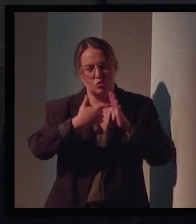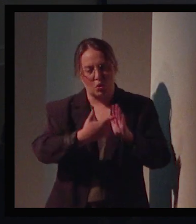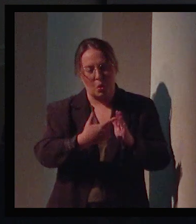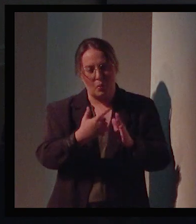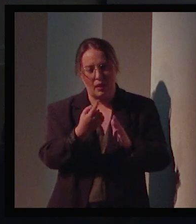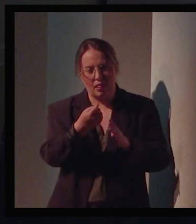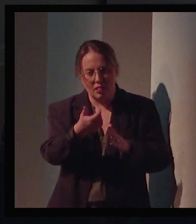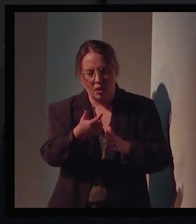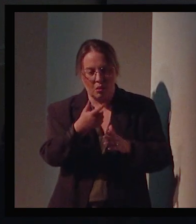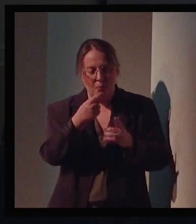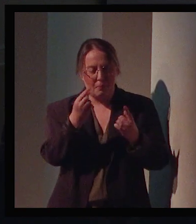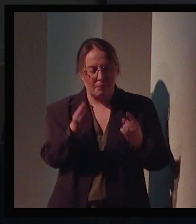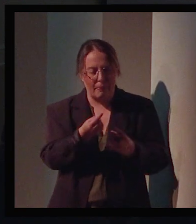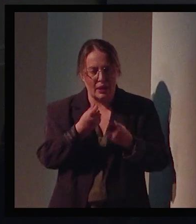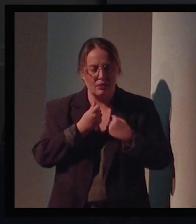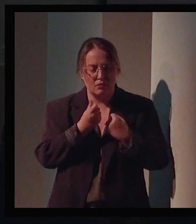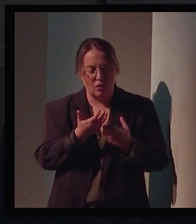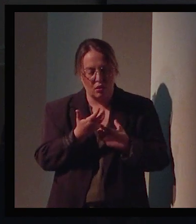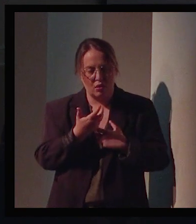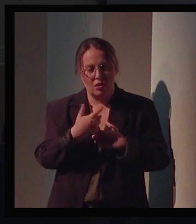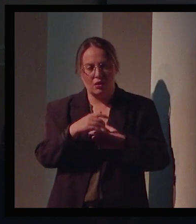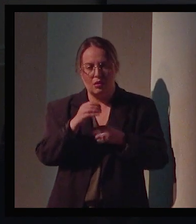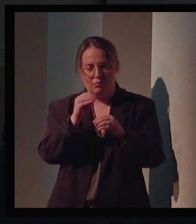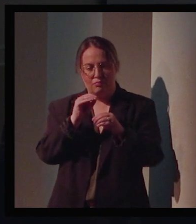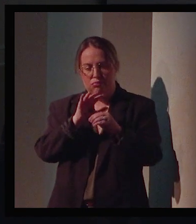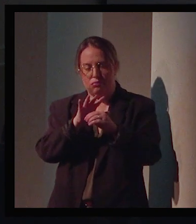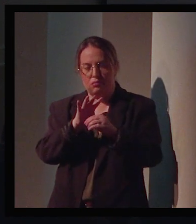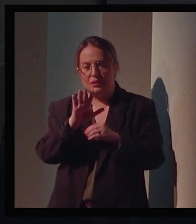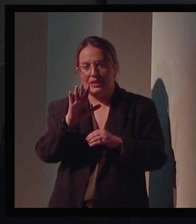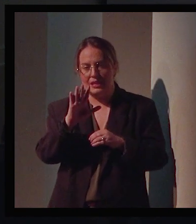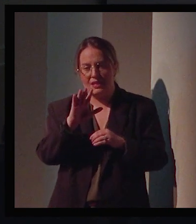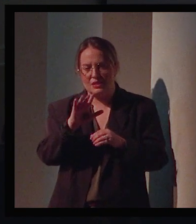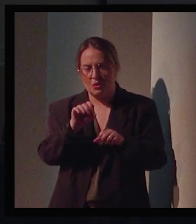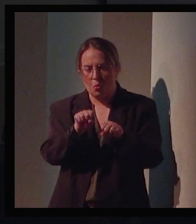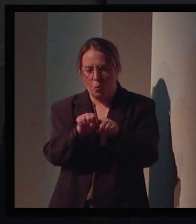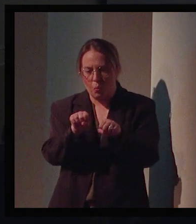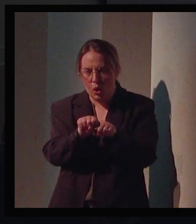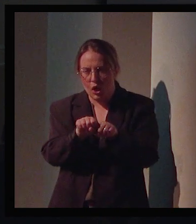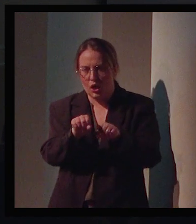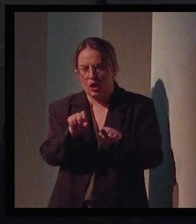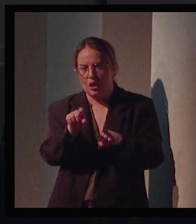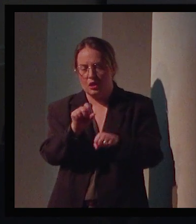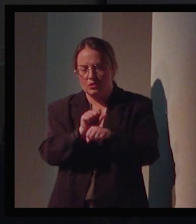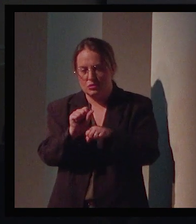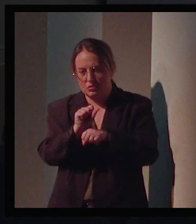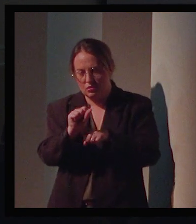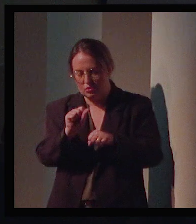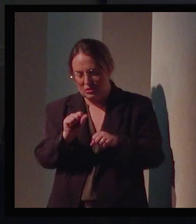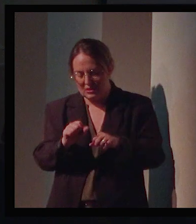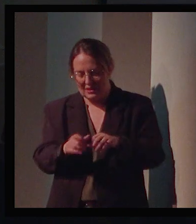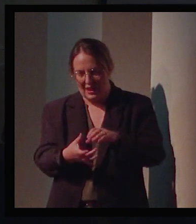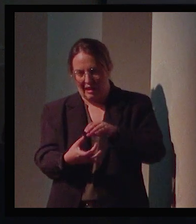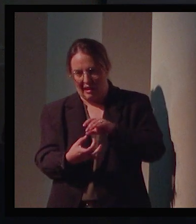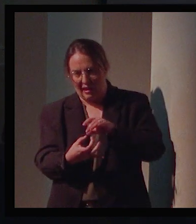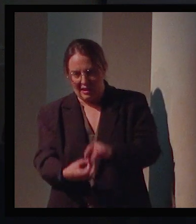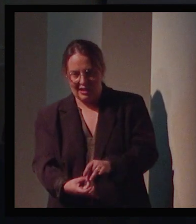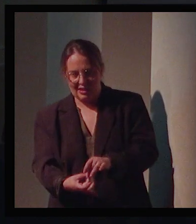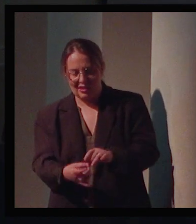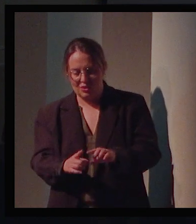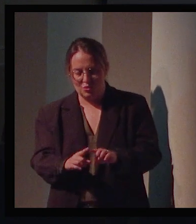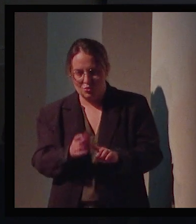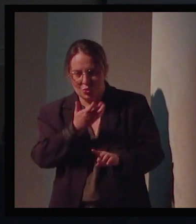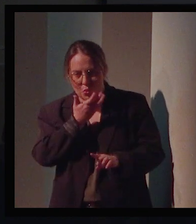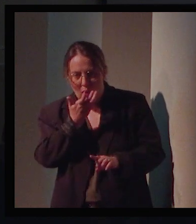or exhaustion. His blocky work shoes anchor him to the parched grass, and all is painted with a